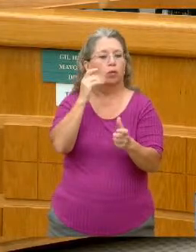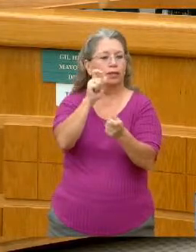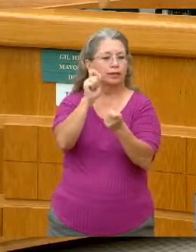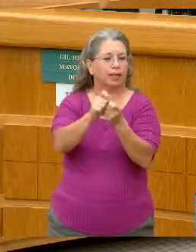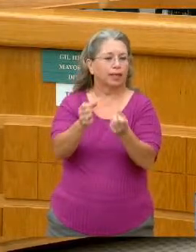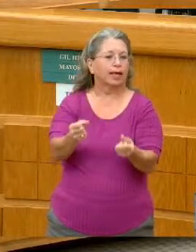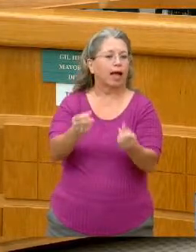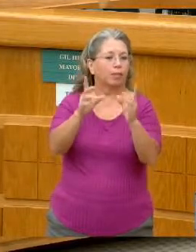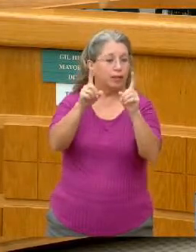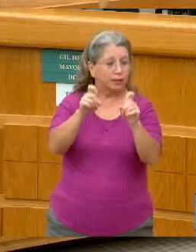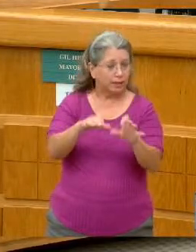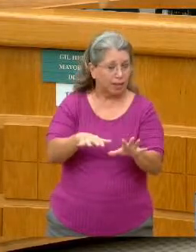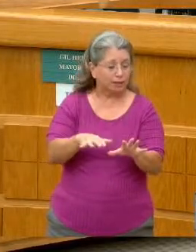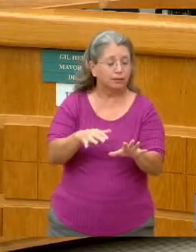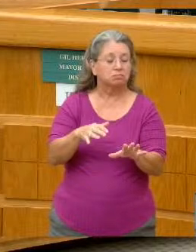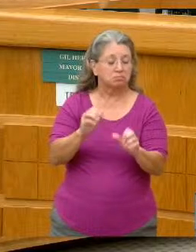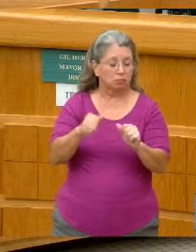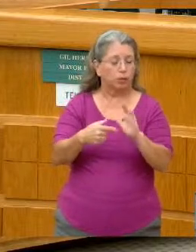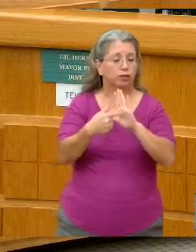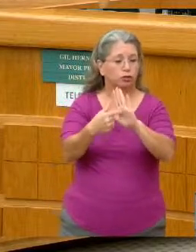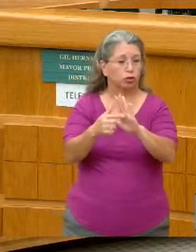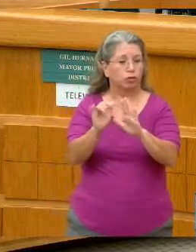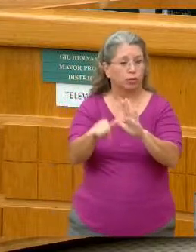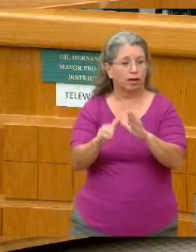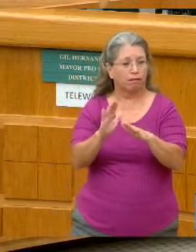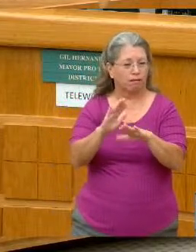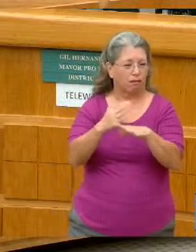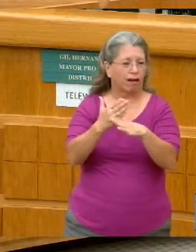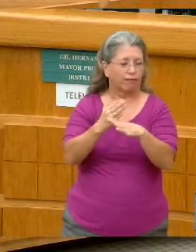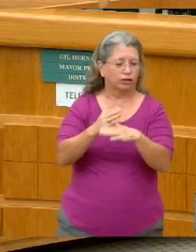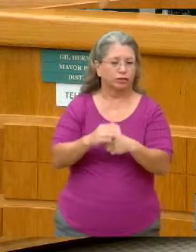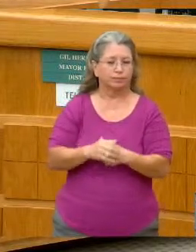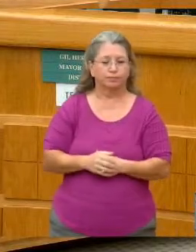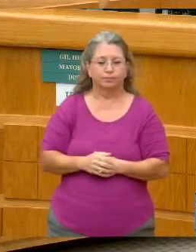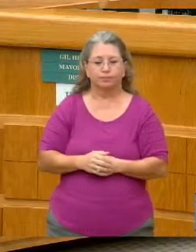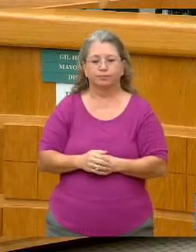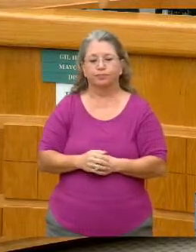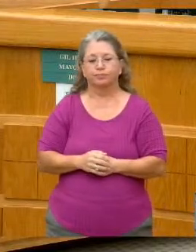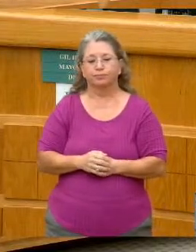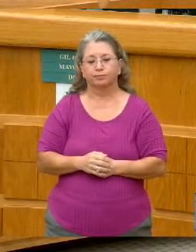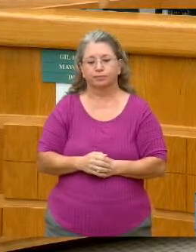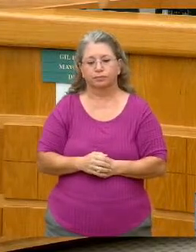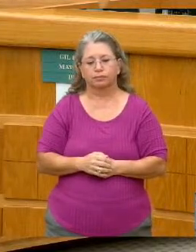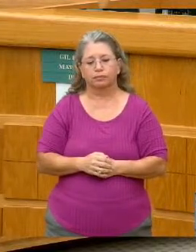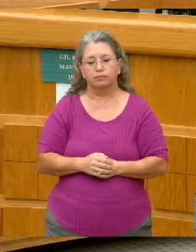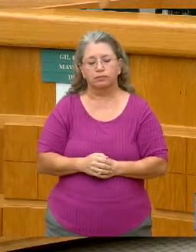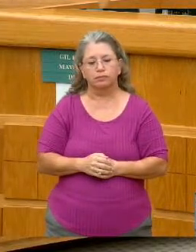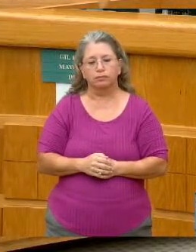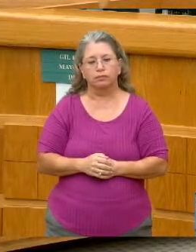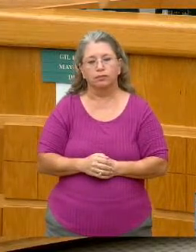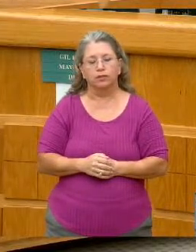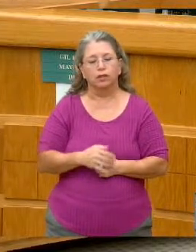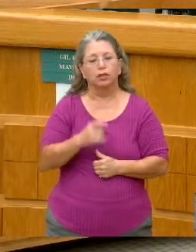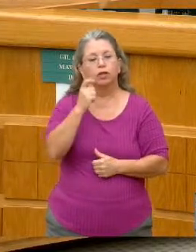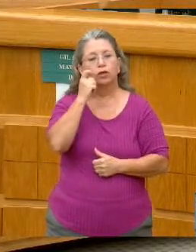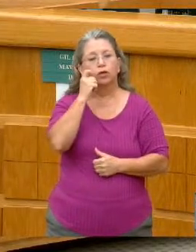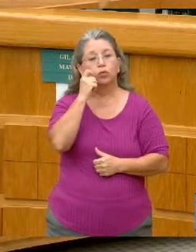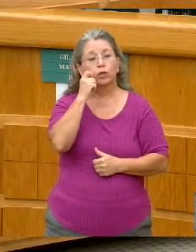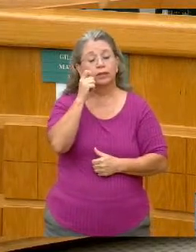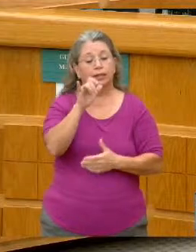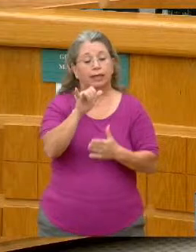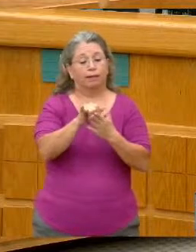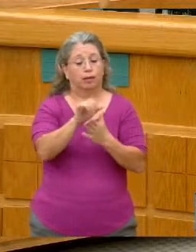slide coming up to show you how many tests per day on average. And recently, the percent positive rate has gone down at these mobile